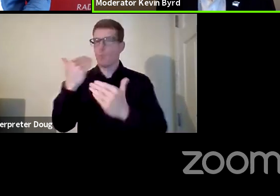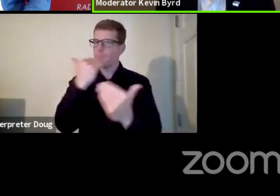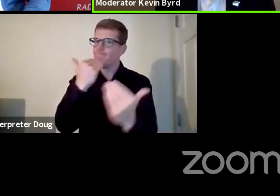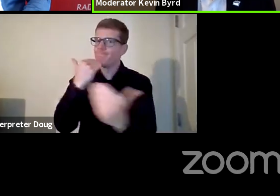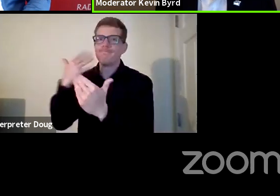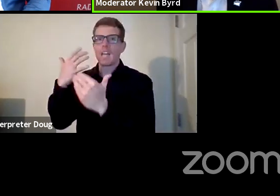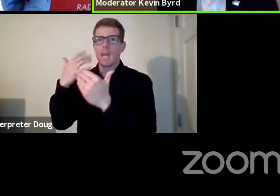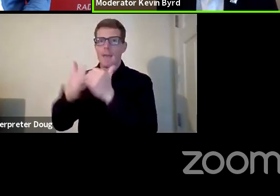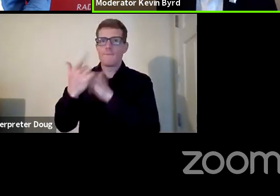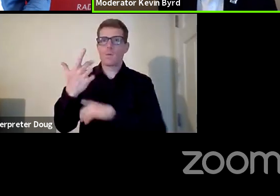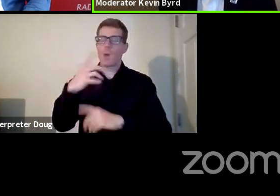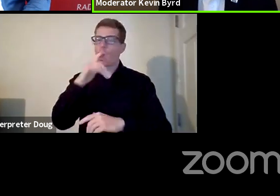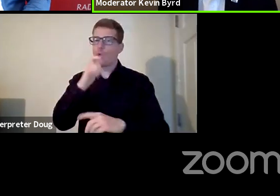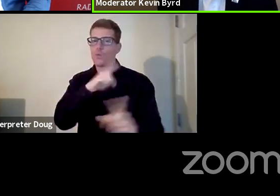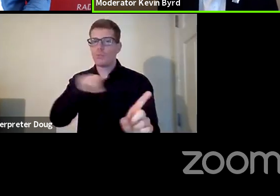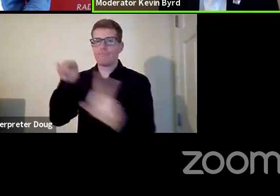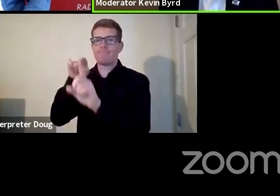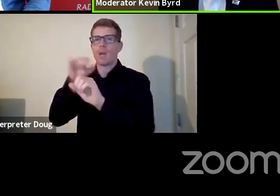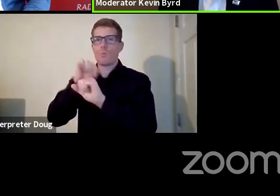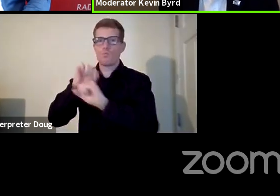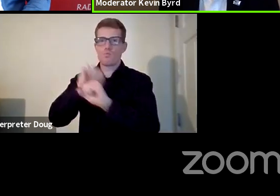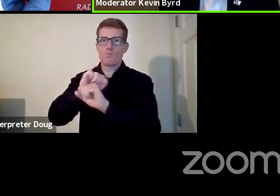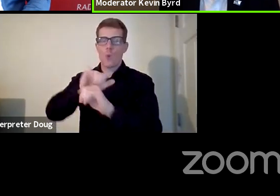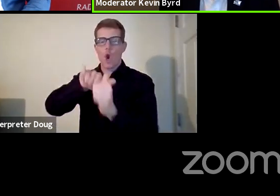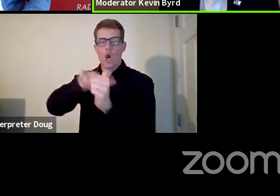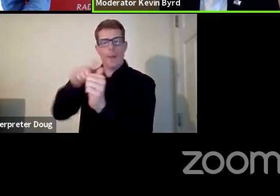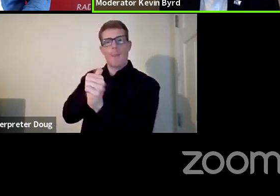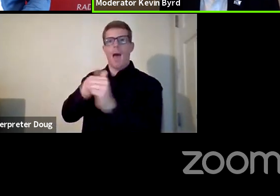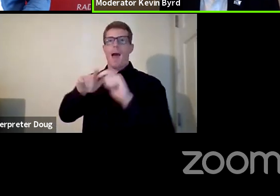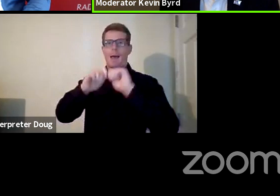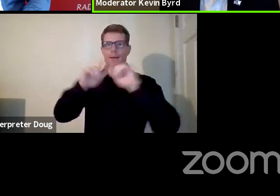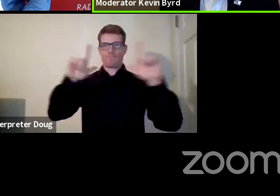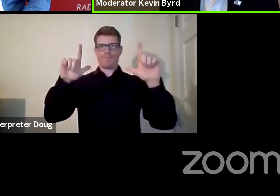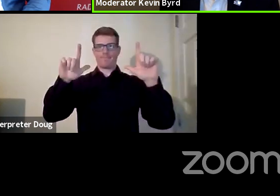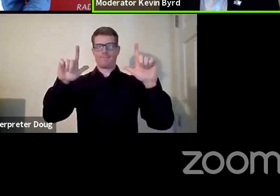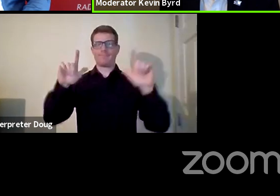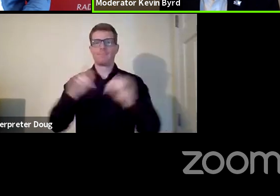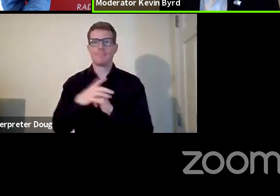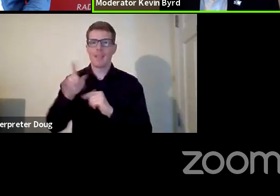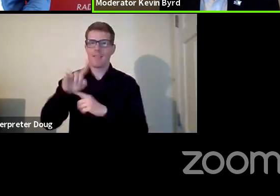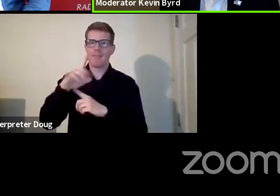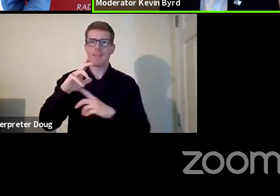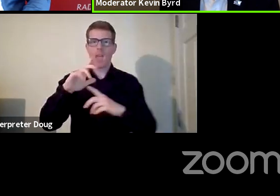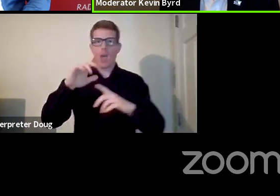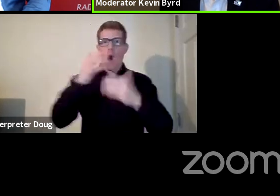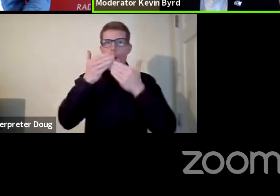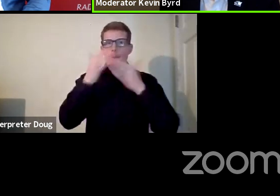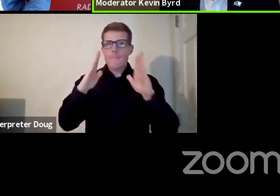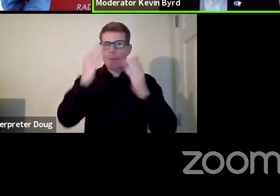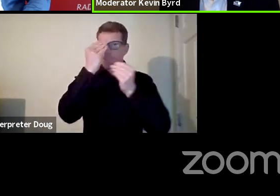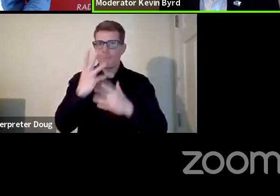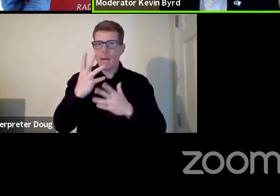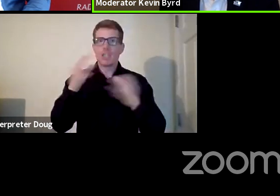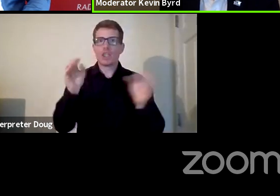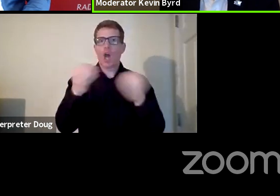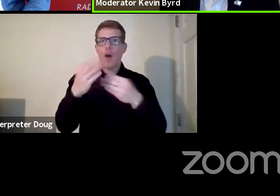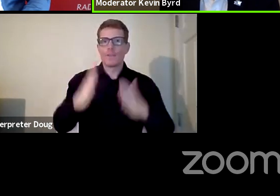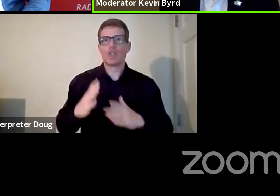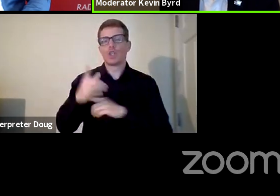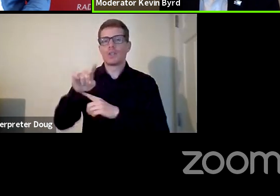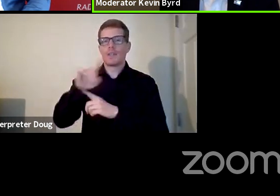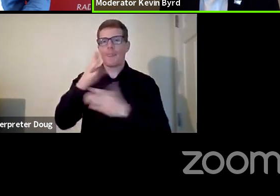possible. And they are the public information officers who serve local governments, agencies, and higher education institutions in the